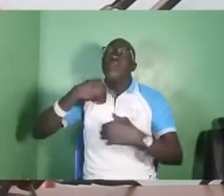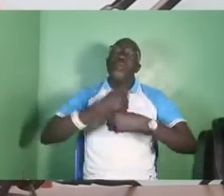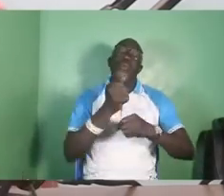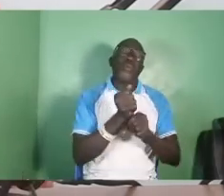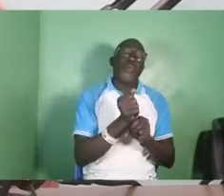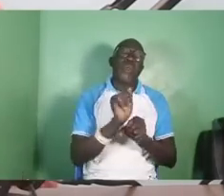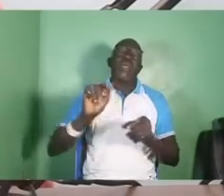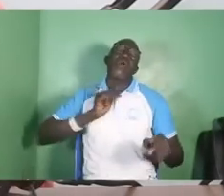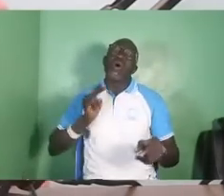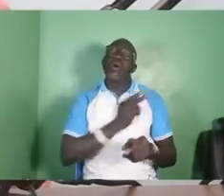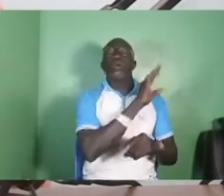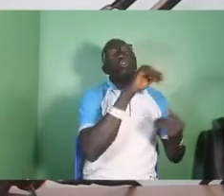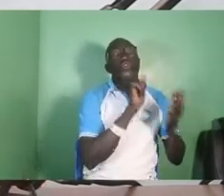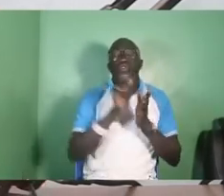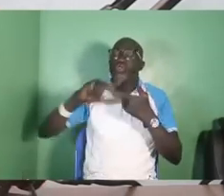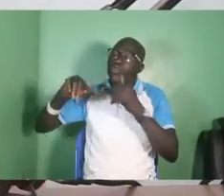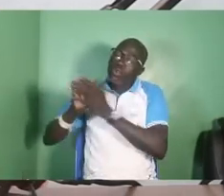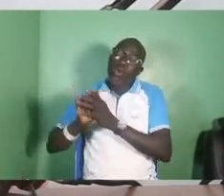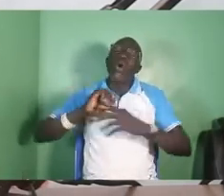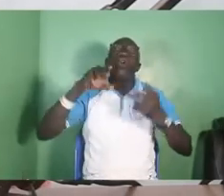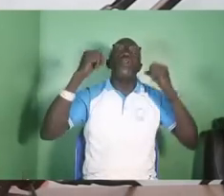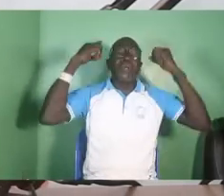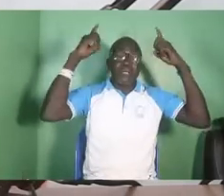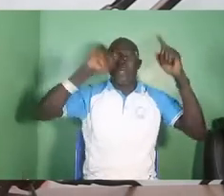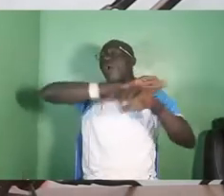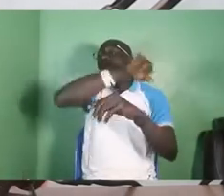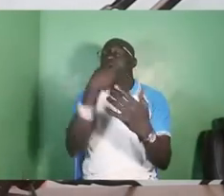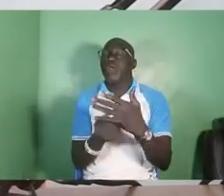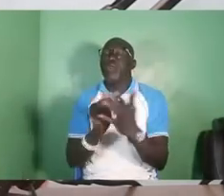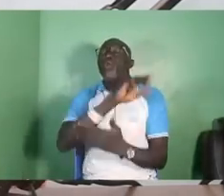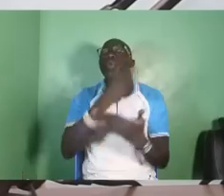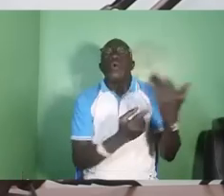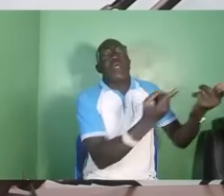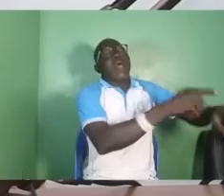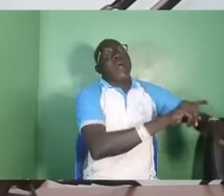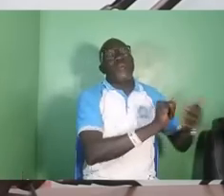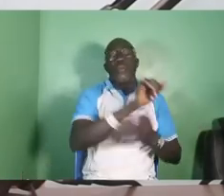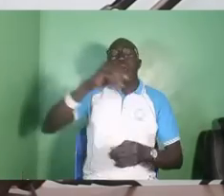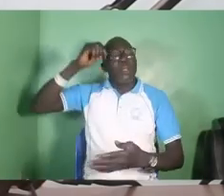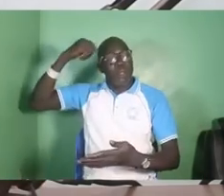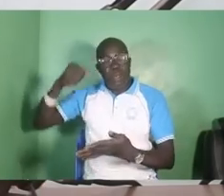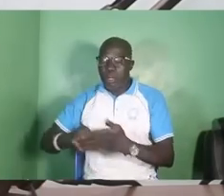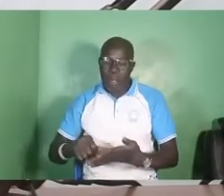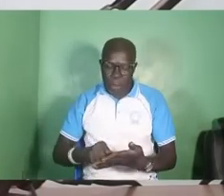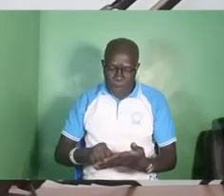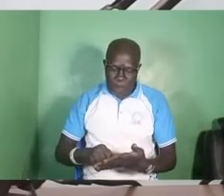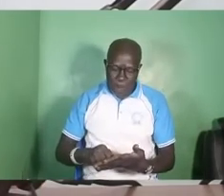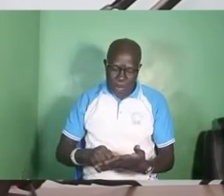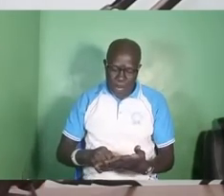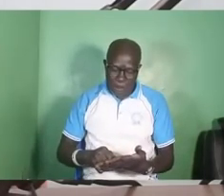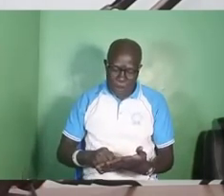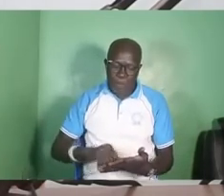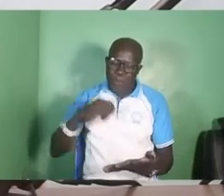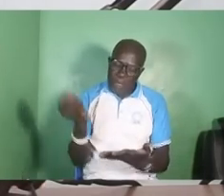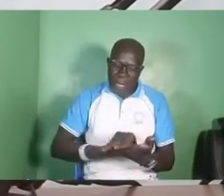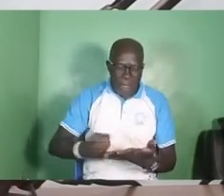ayajo ojo ti awon itele la sele. And the Bible makes us understand the day all this thing take off. A kosile deki rati awon ojo. It's about that